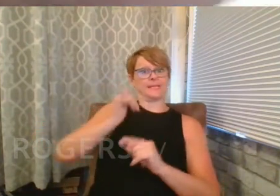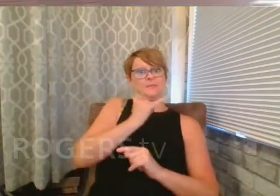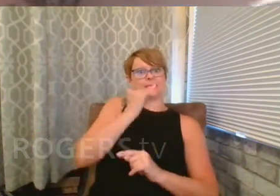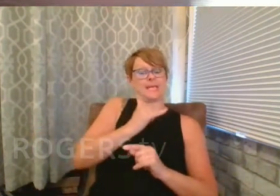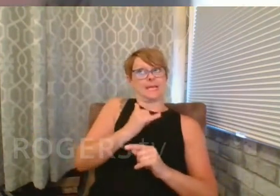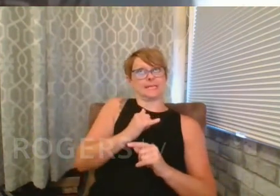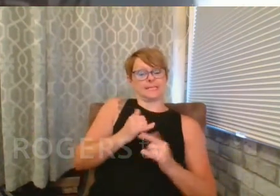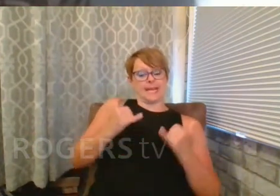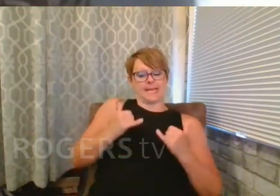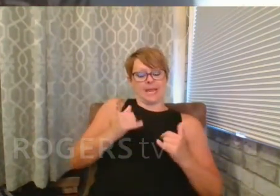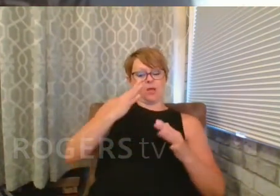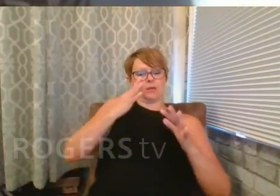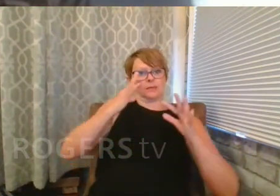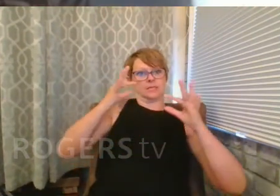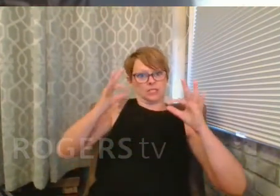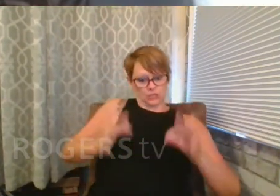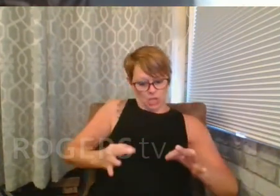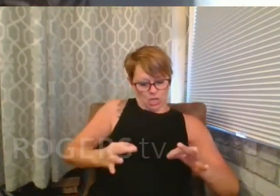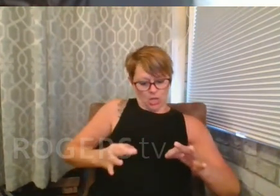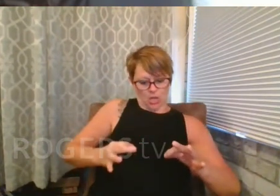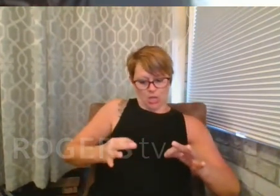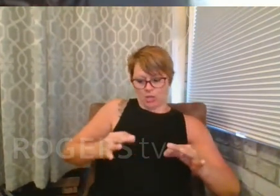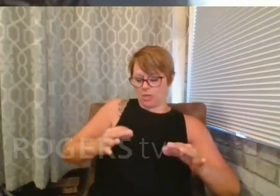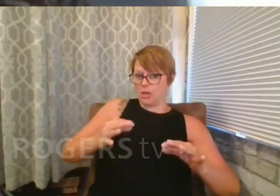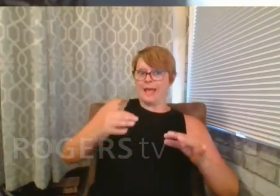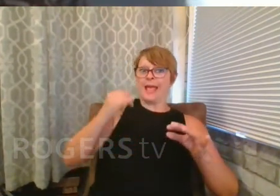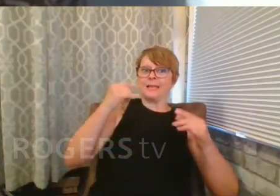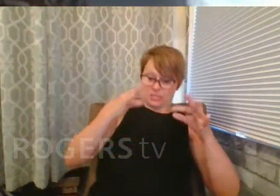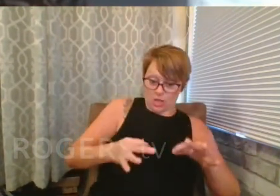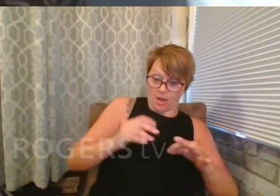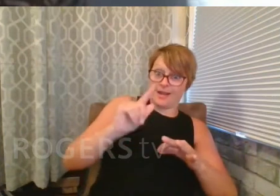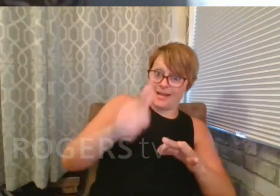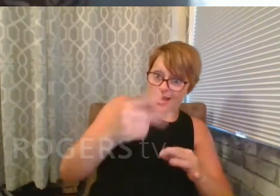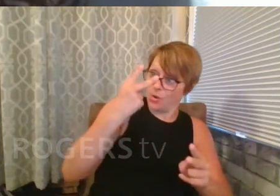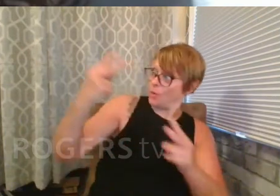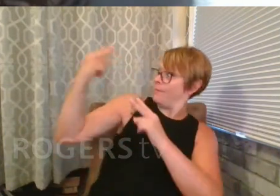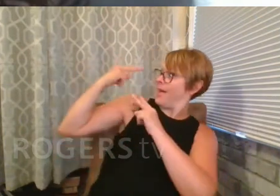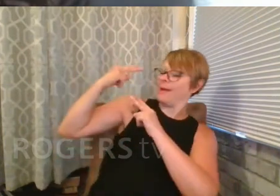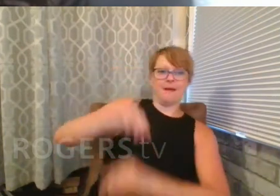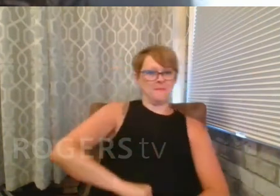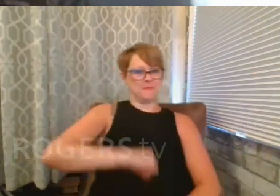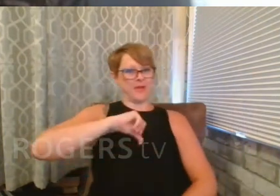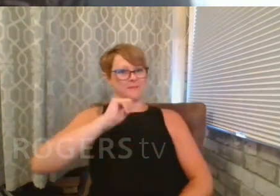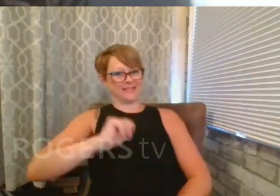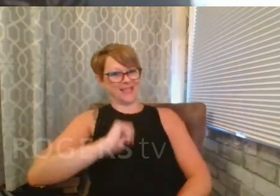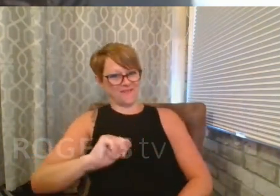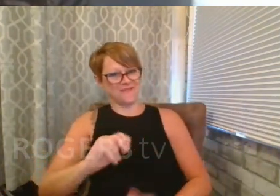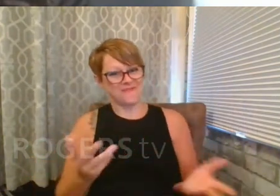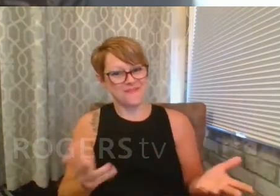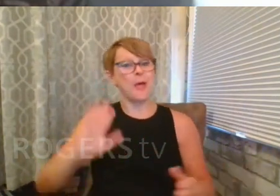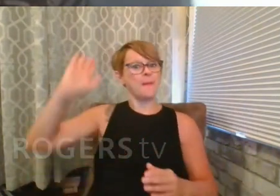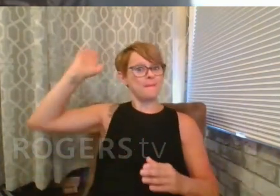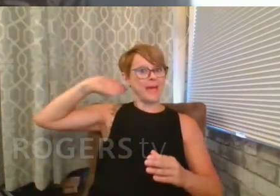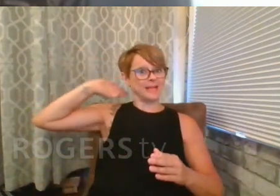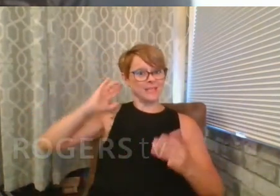our future self can look back and be proud of our past selves. So past, present, future, understand that mistakes are